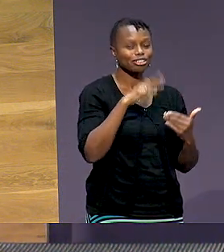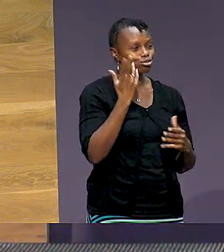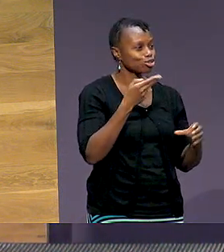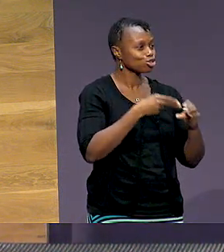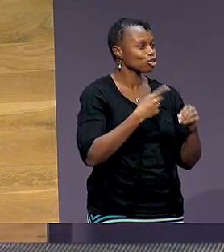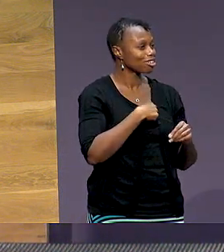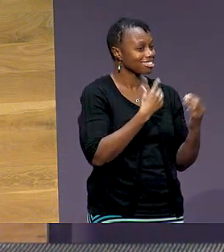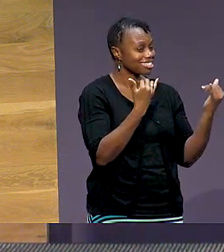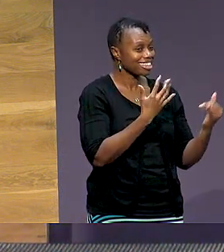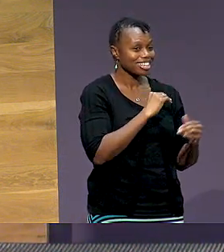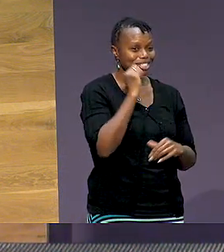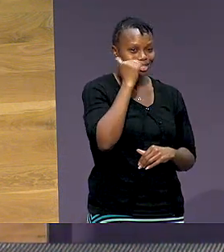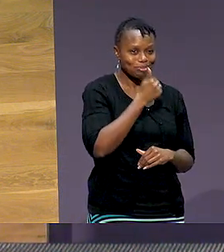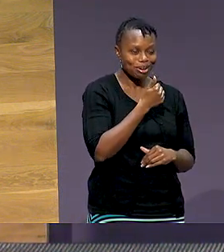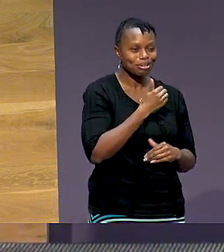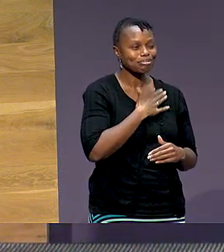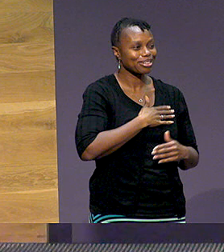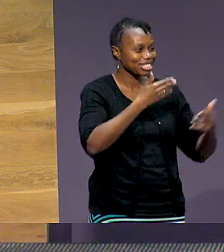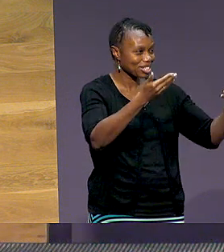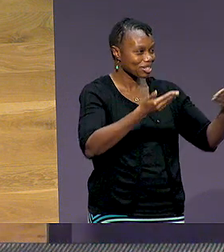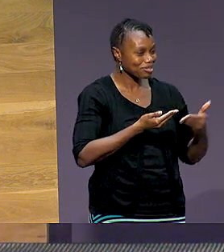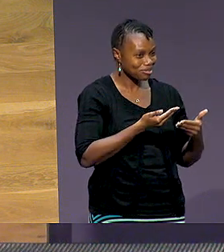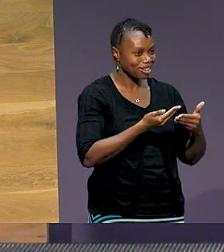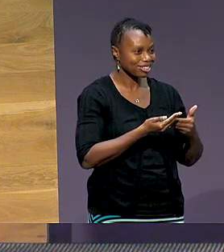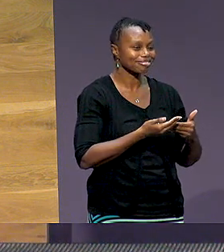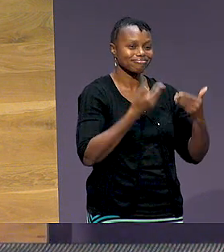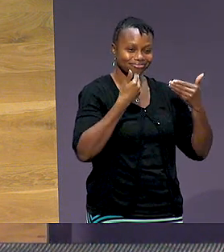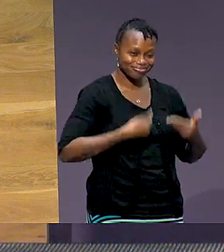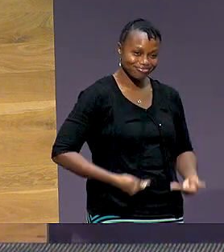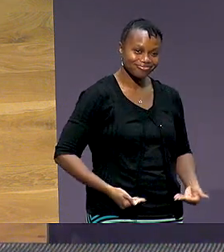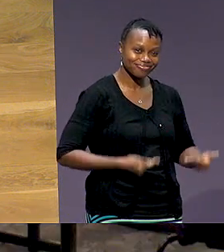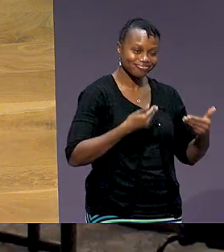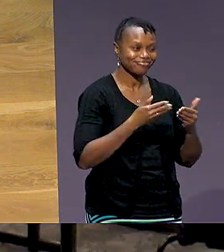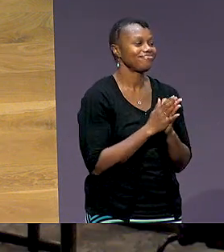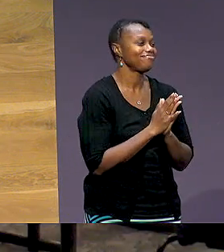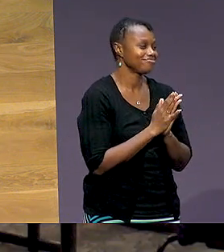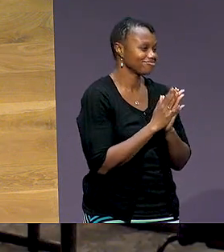would you please join me in welcoming her today?